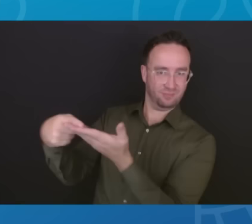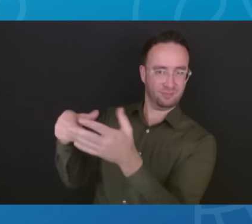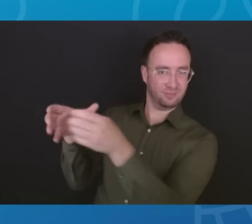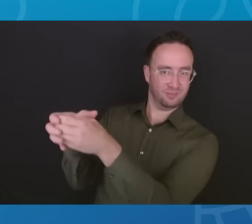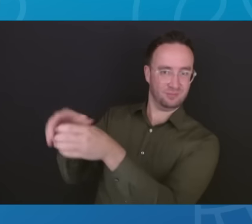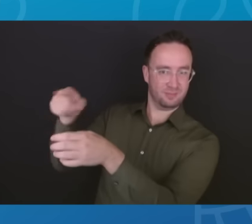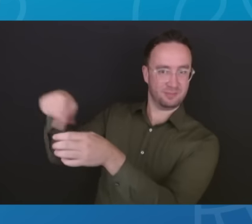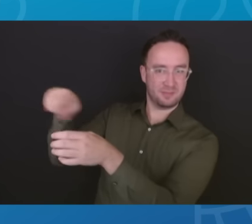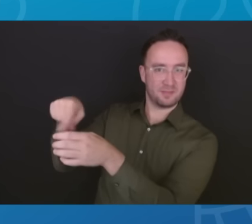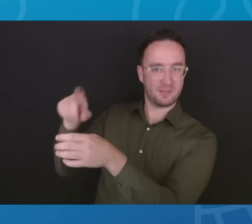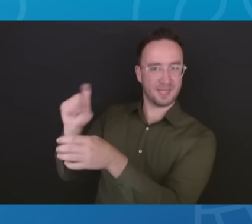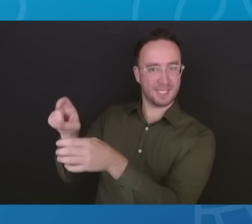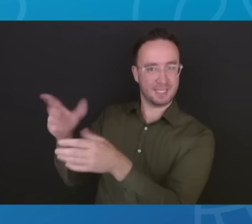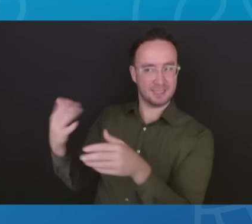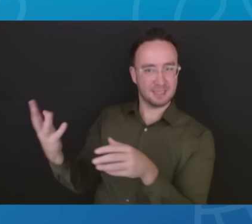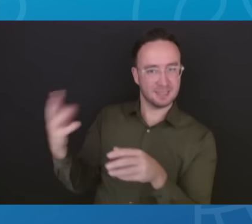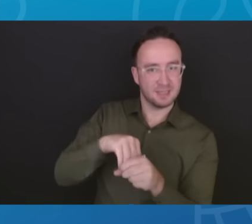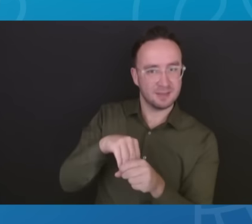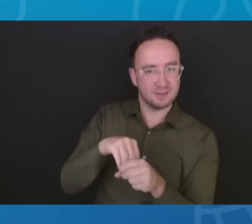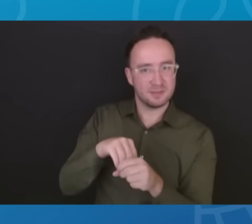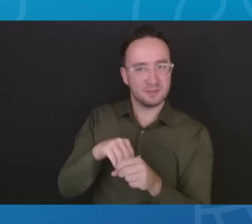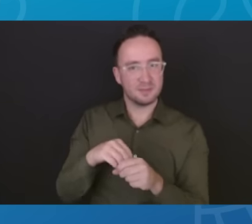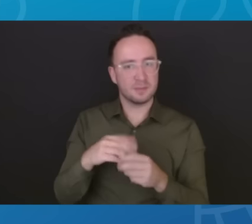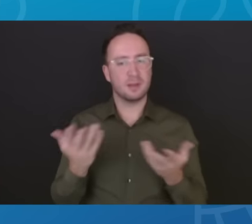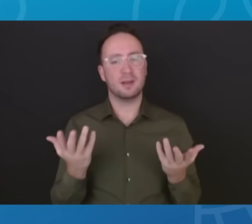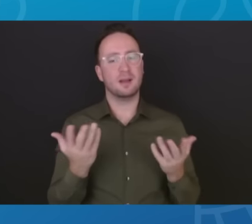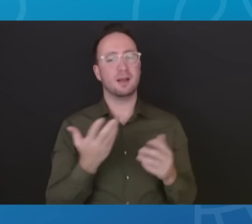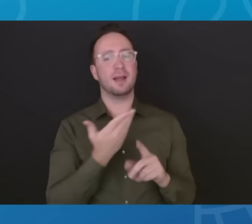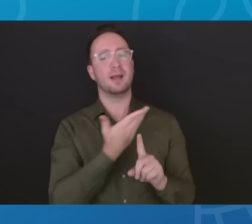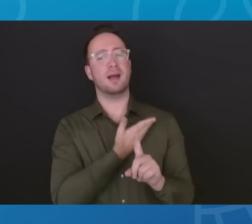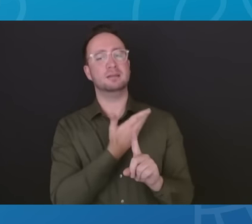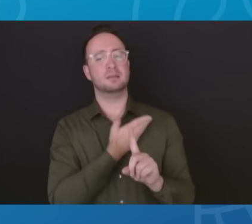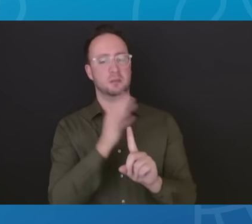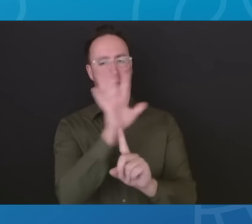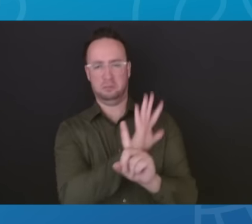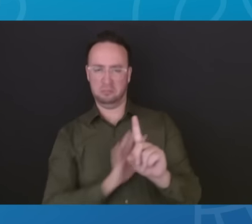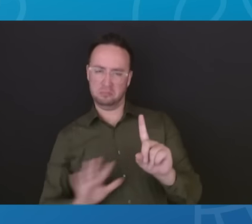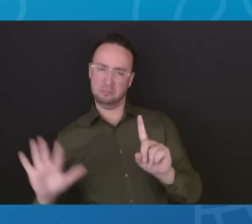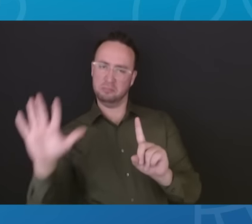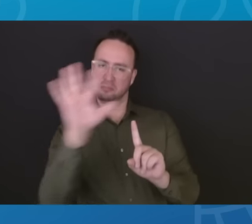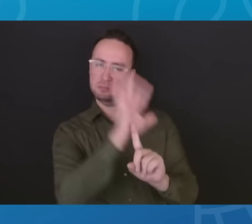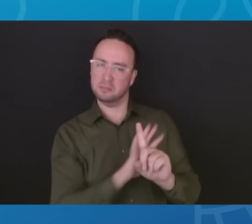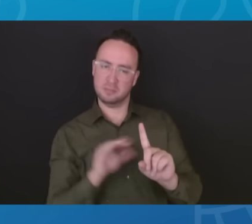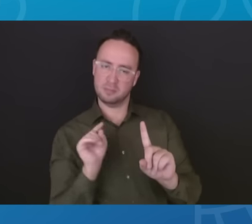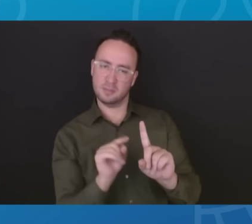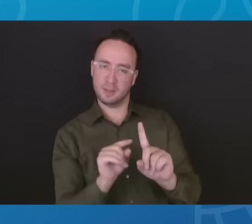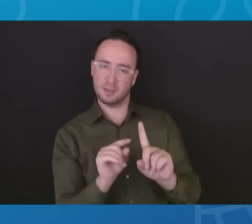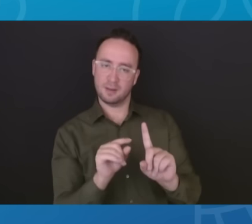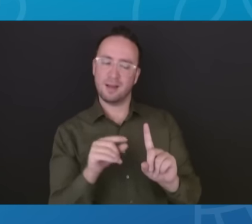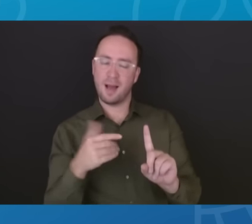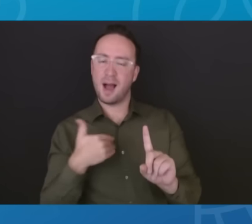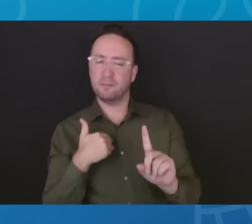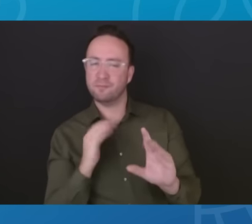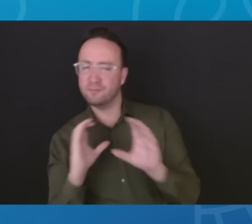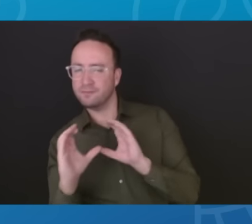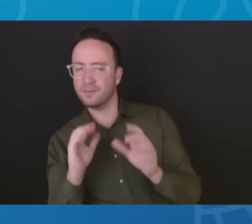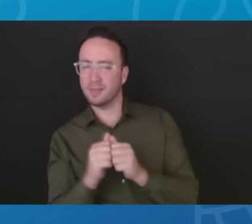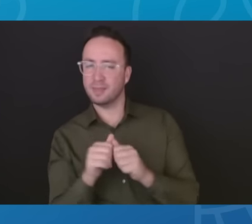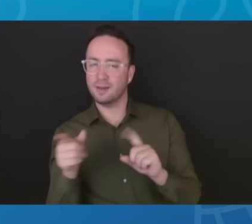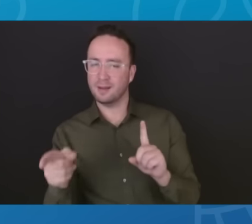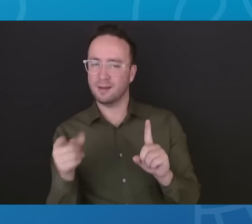sure that they have some regular communications that I won't speak to. But we have not heard from them in any meaningful, substantive way when it comes to the